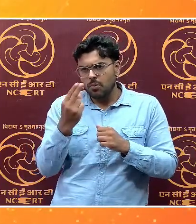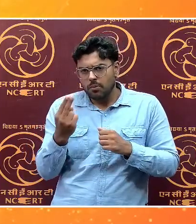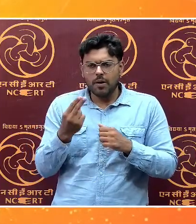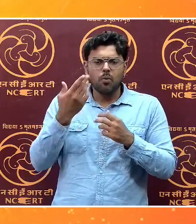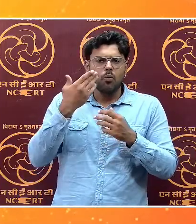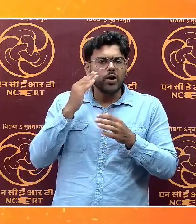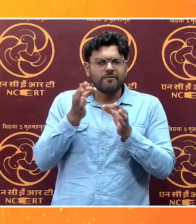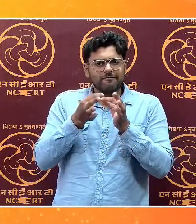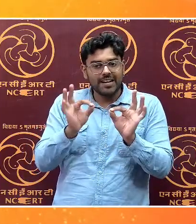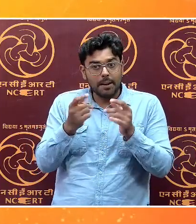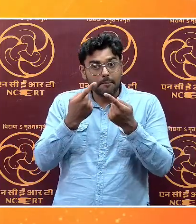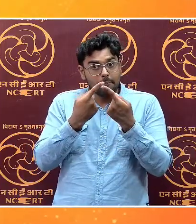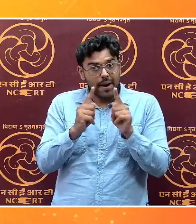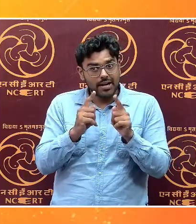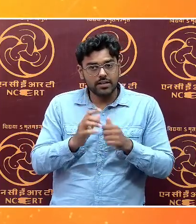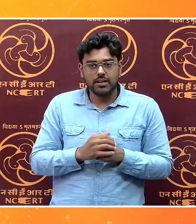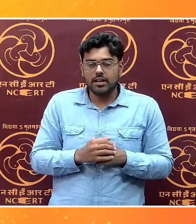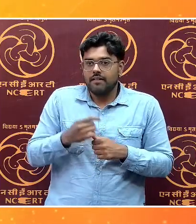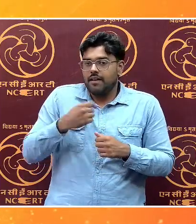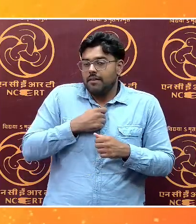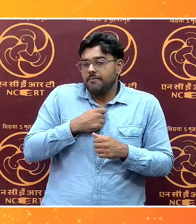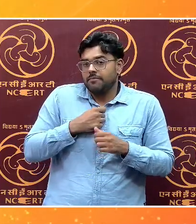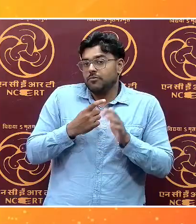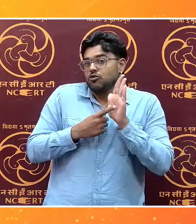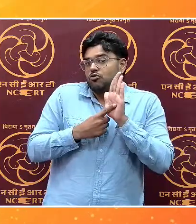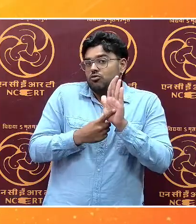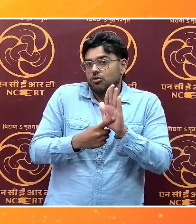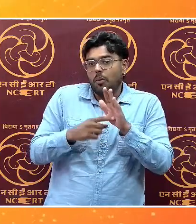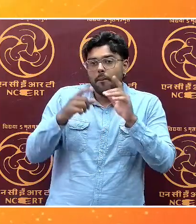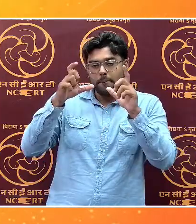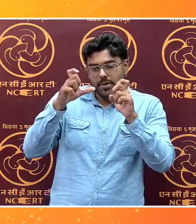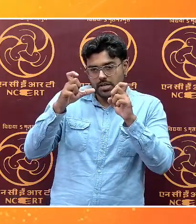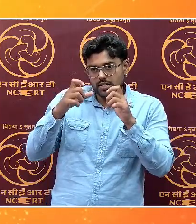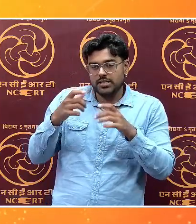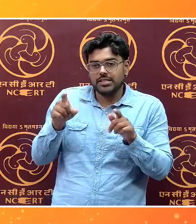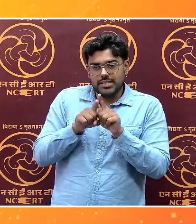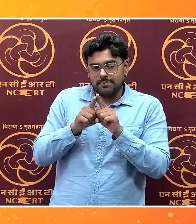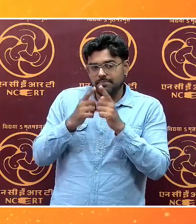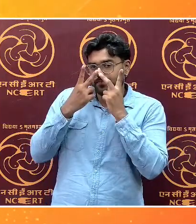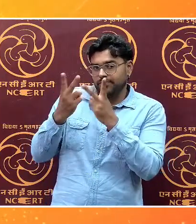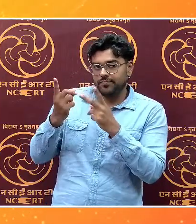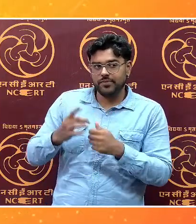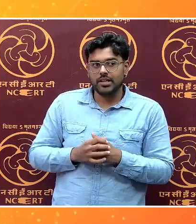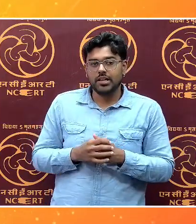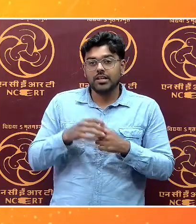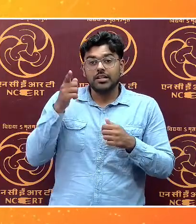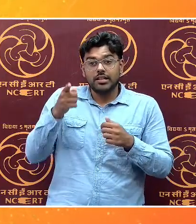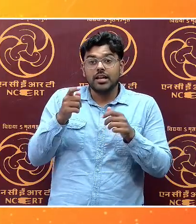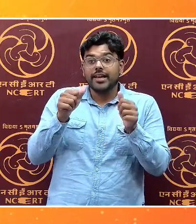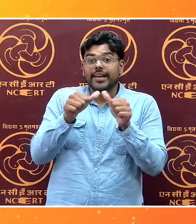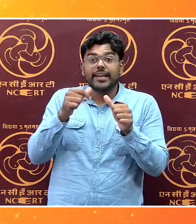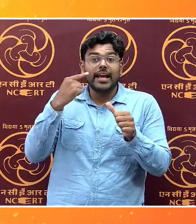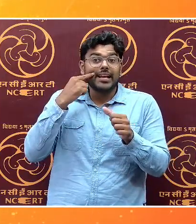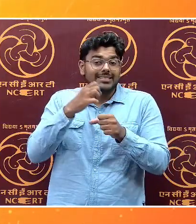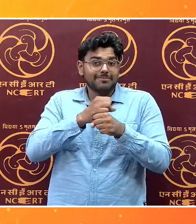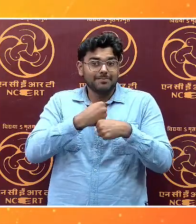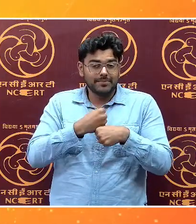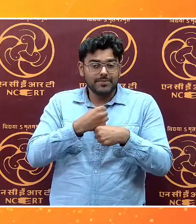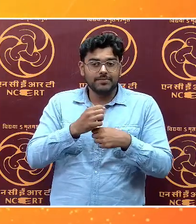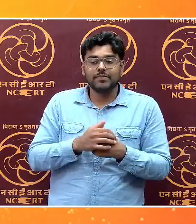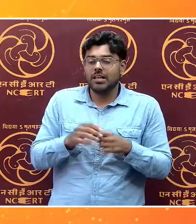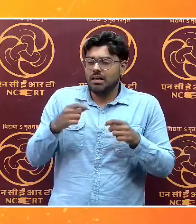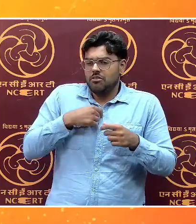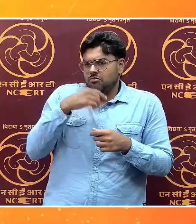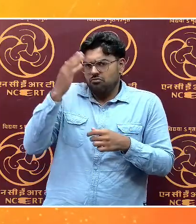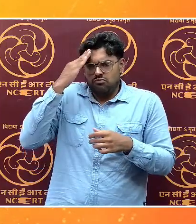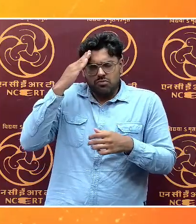free time, but I am showing you the picture like this. This is an AI generated picture, and I'm damn confident